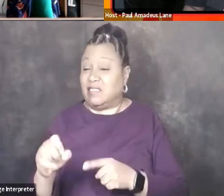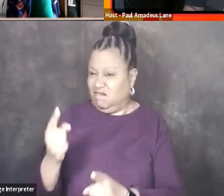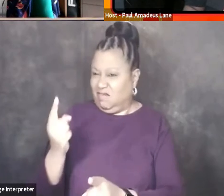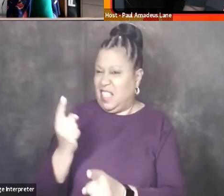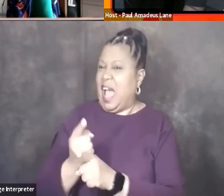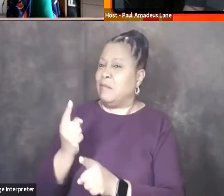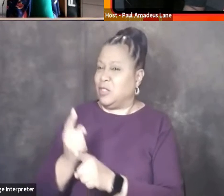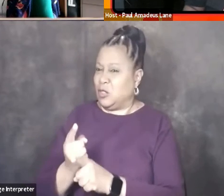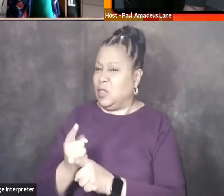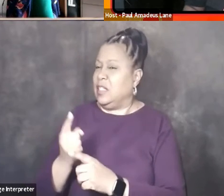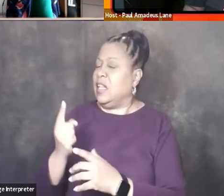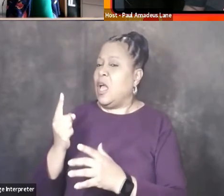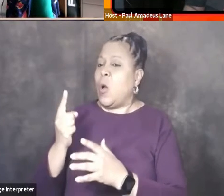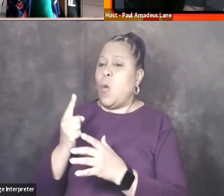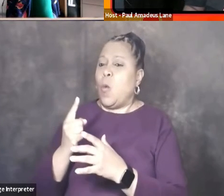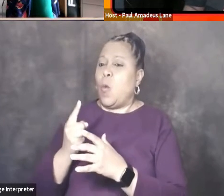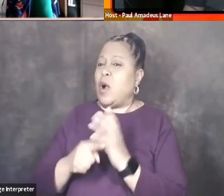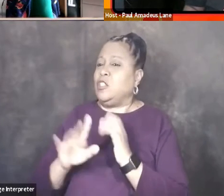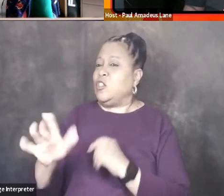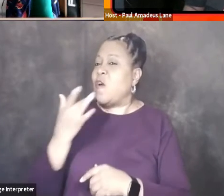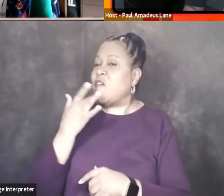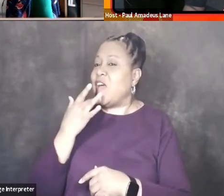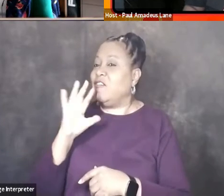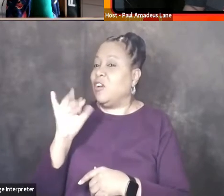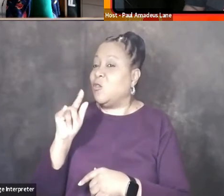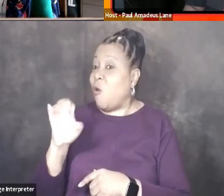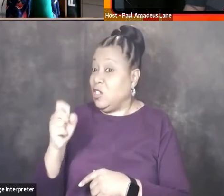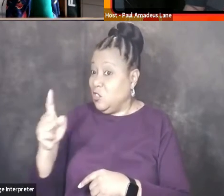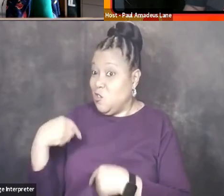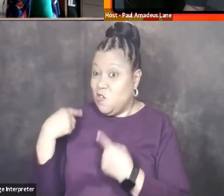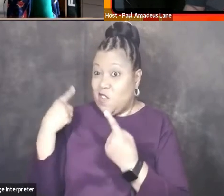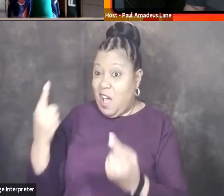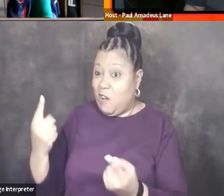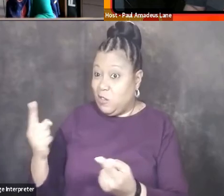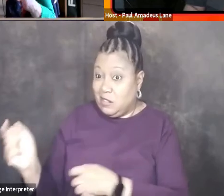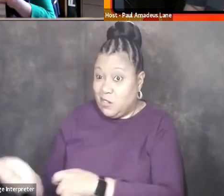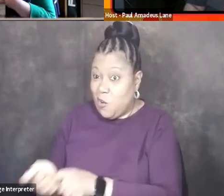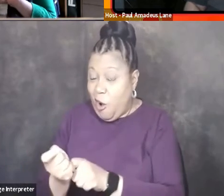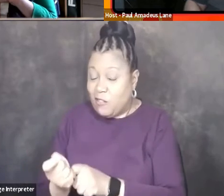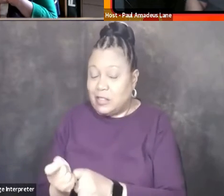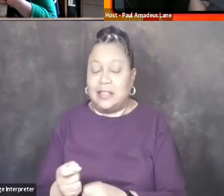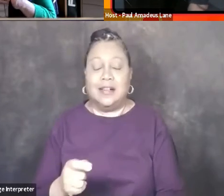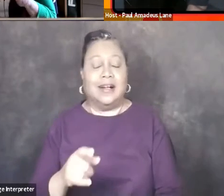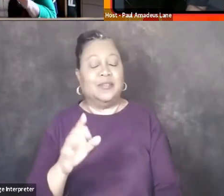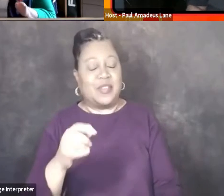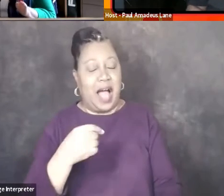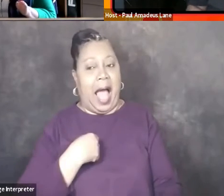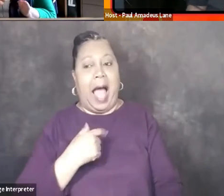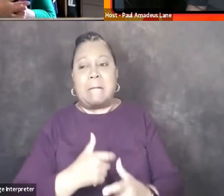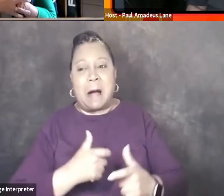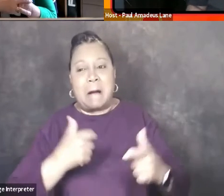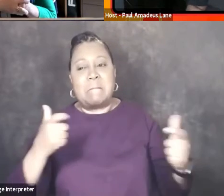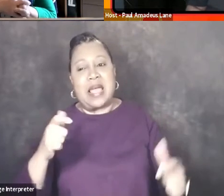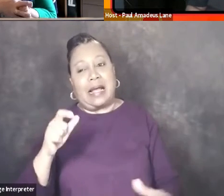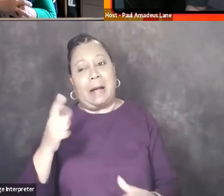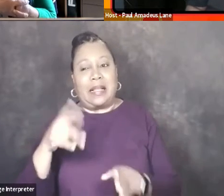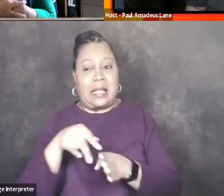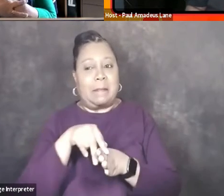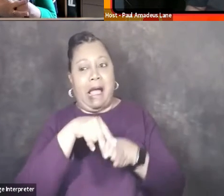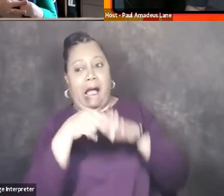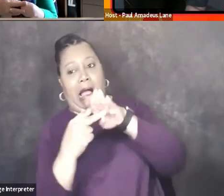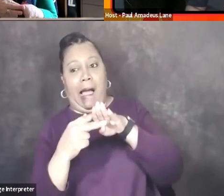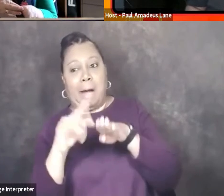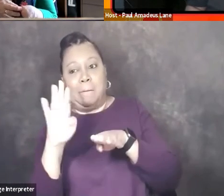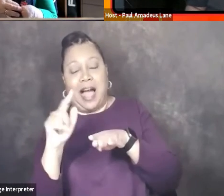Absolutely. And what's your favorite course you've ever golfed at? All right, so I'm a bit biased. I have to